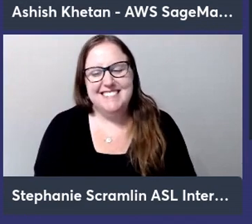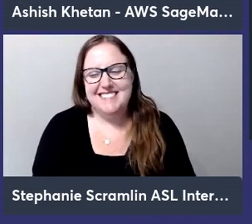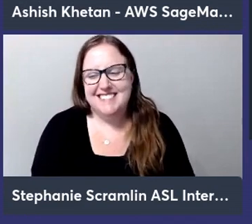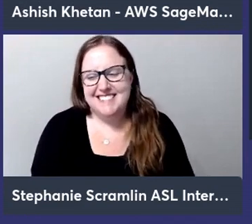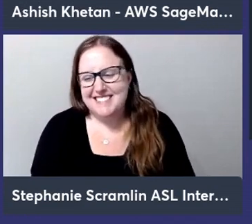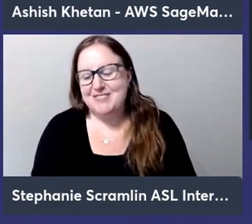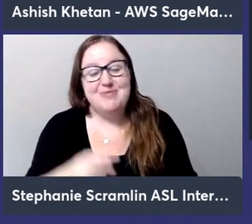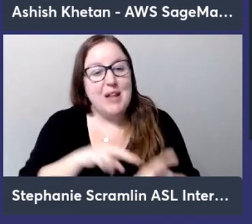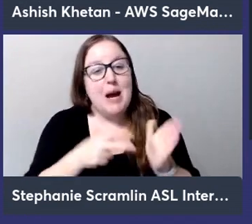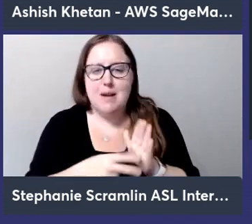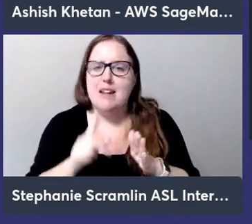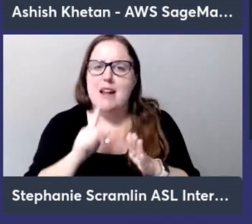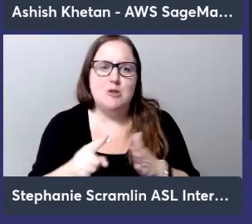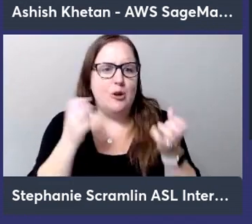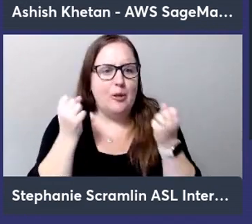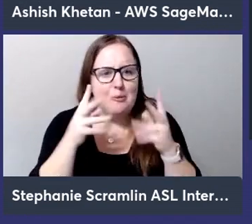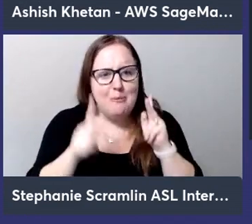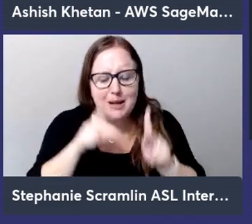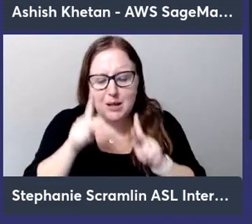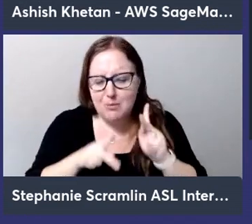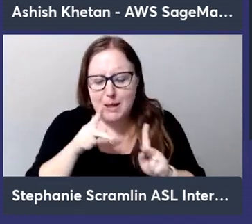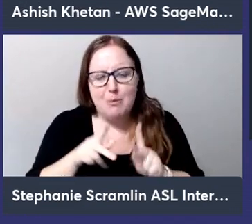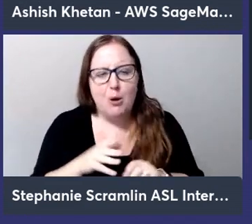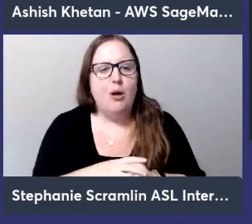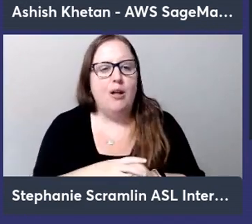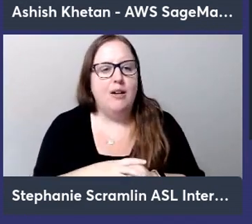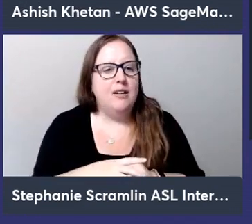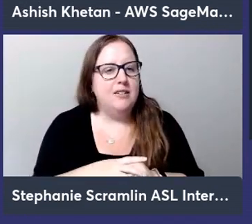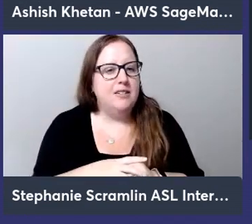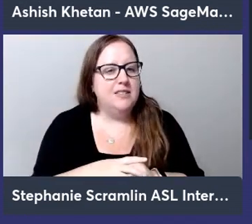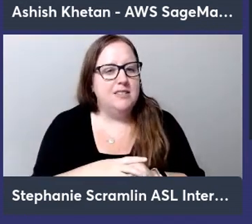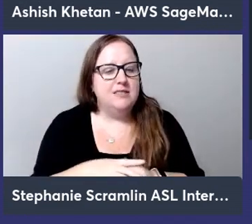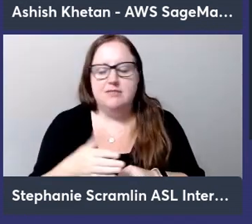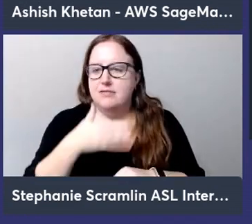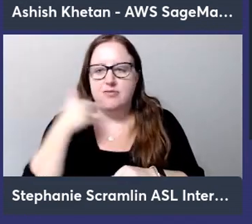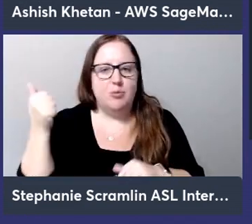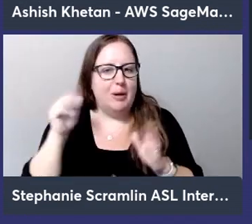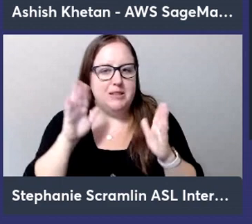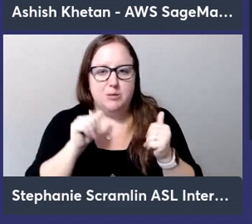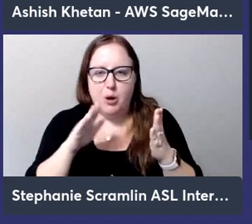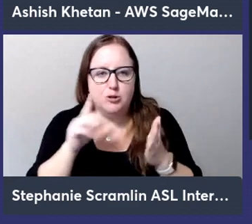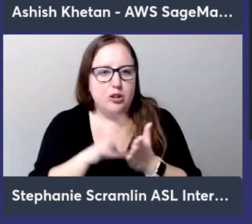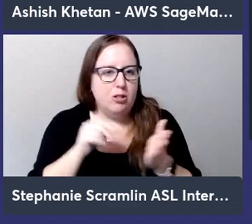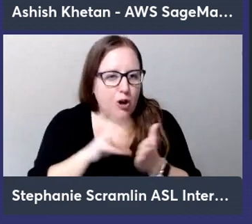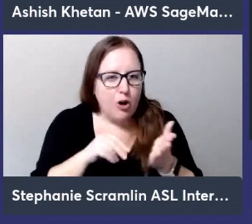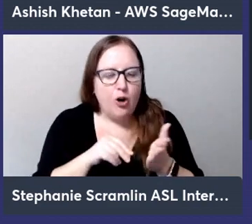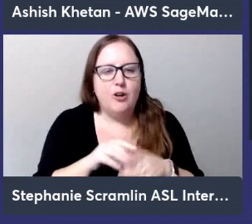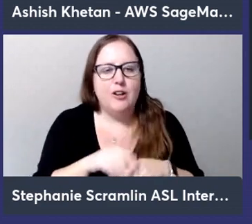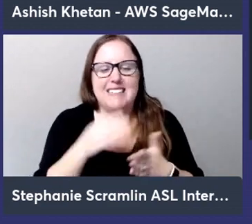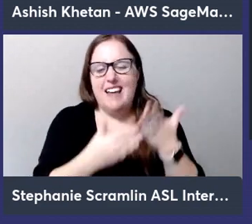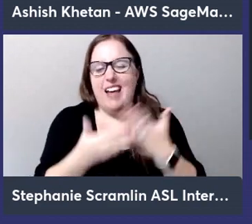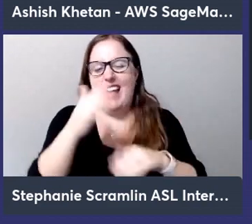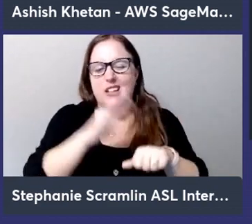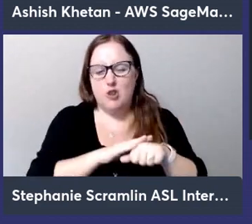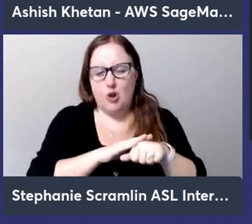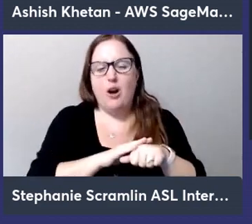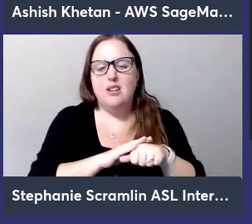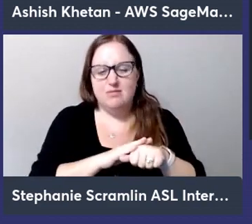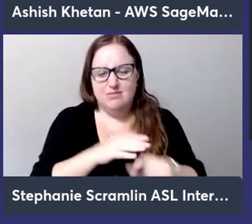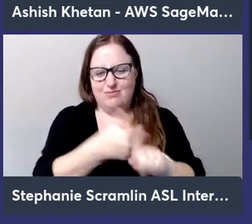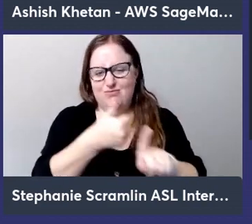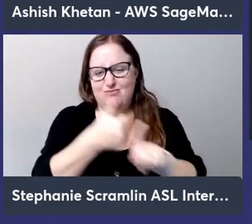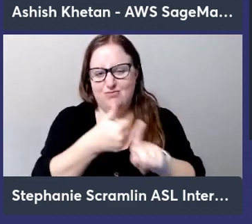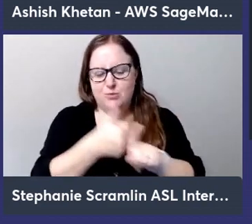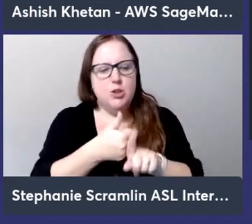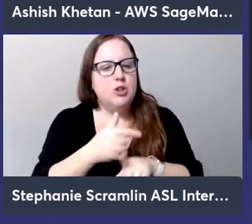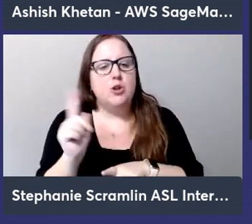I mean, I'm sure there are a lot of people who just like, every best way to get learn about anything is really to get hands-on with it. So really, where's the